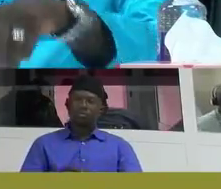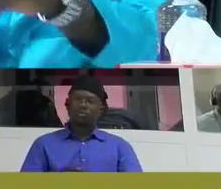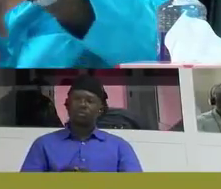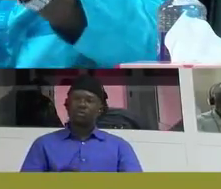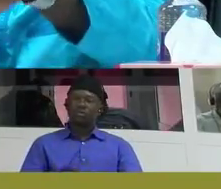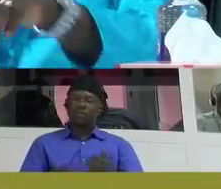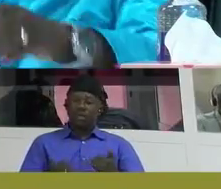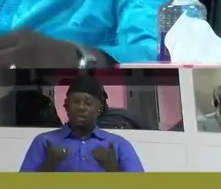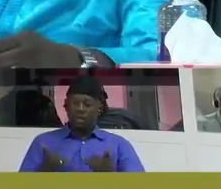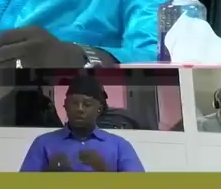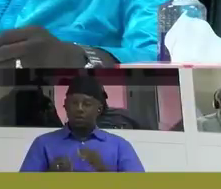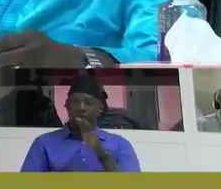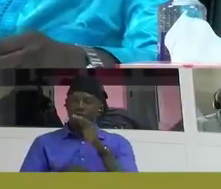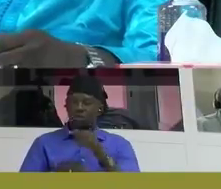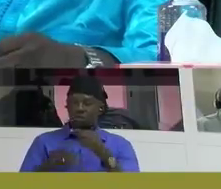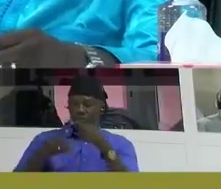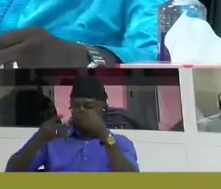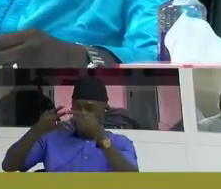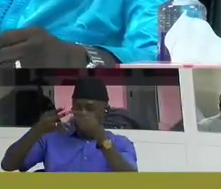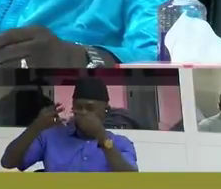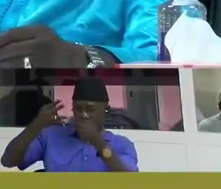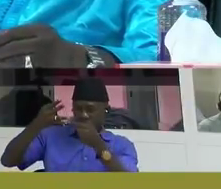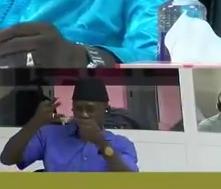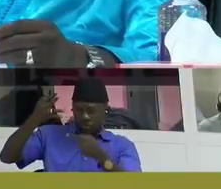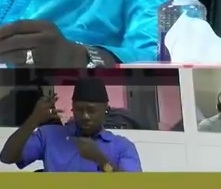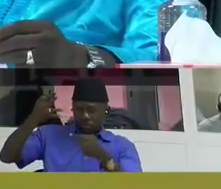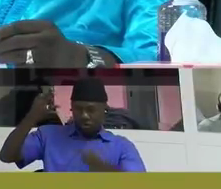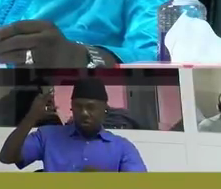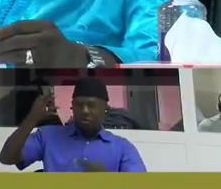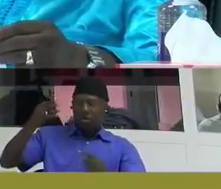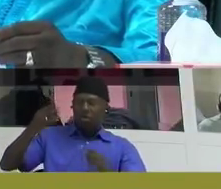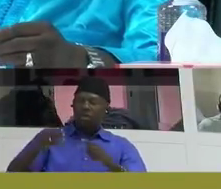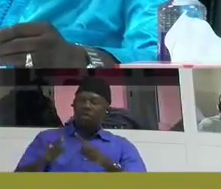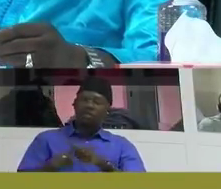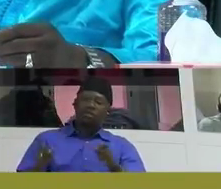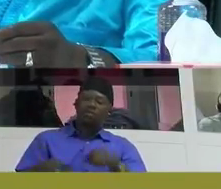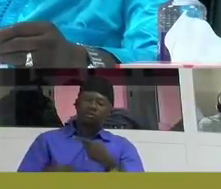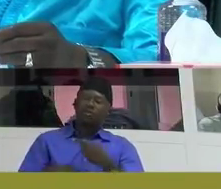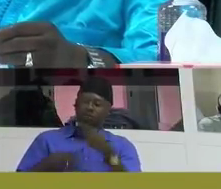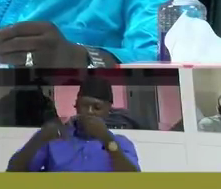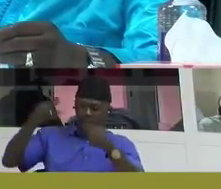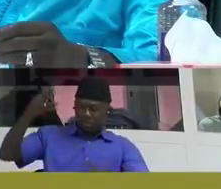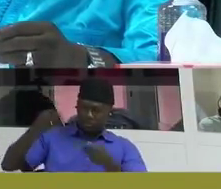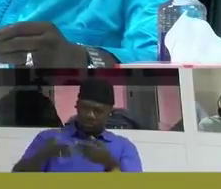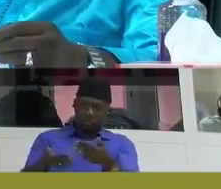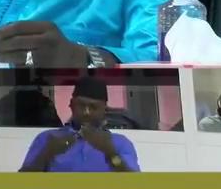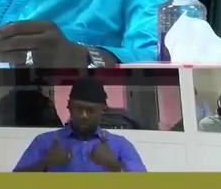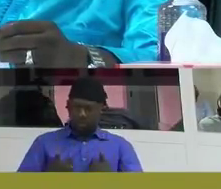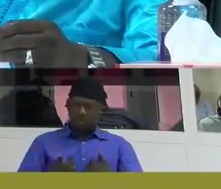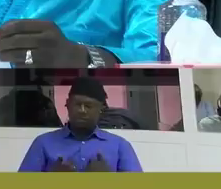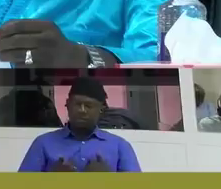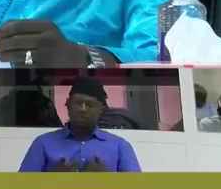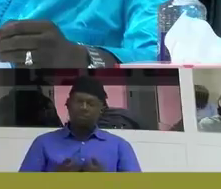an order that is different from the list that you have provided. Okay.